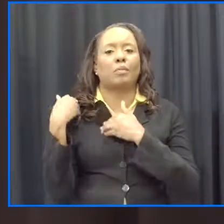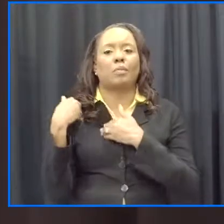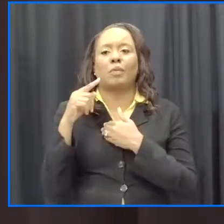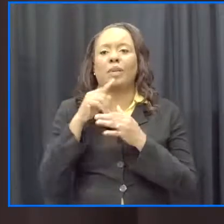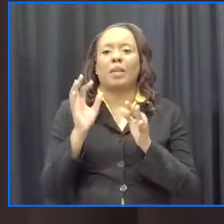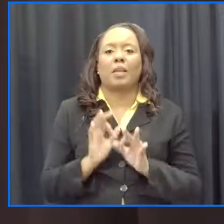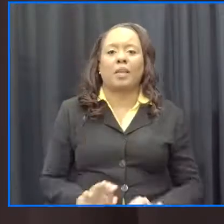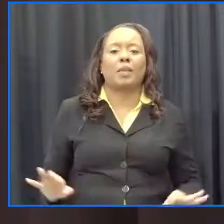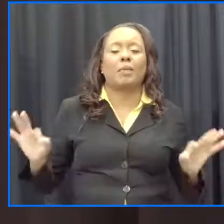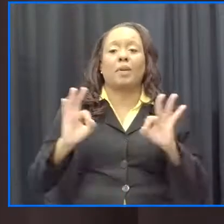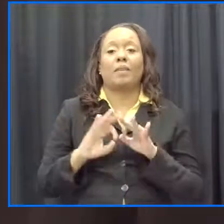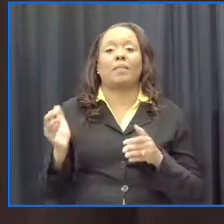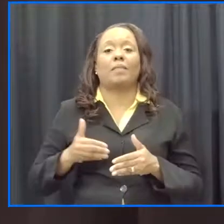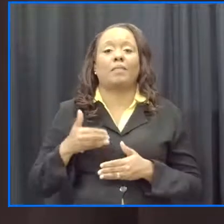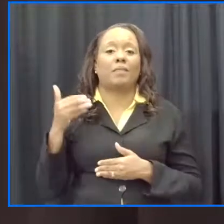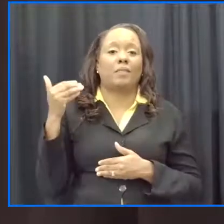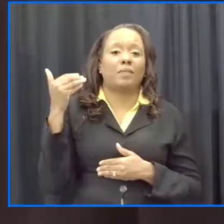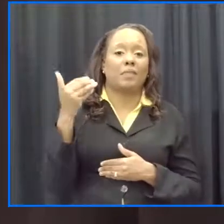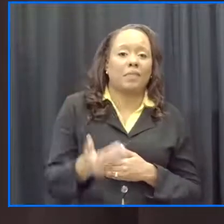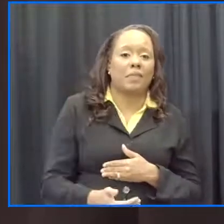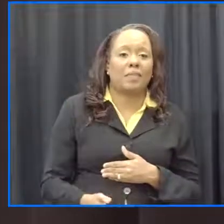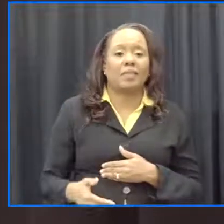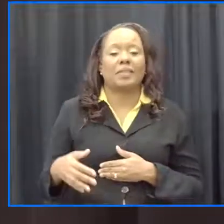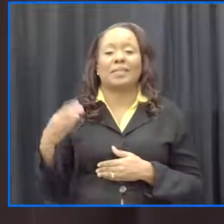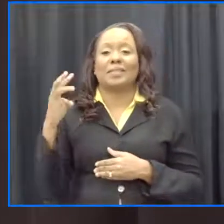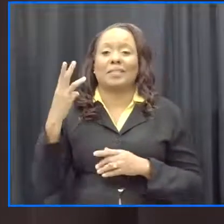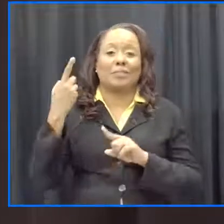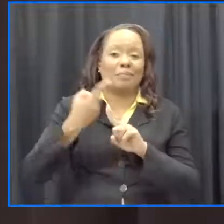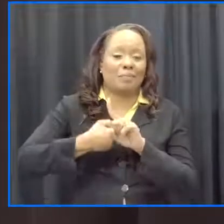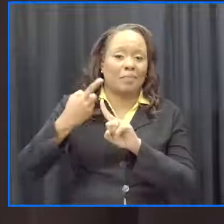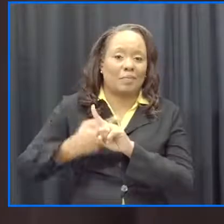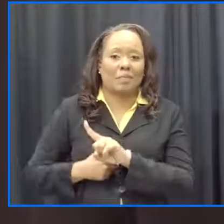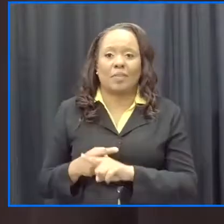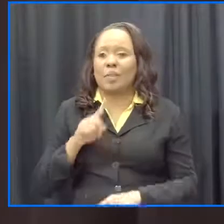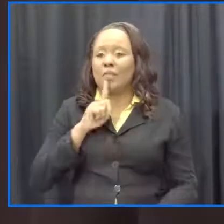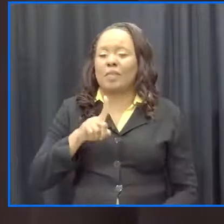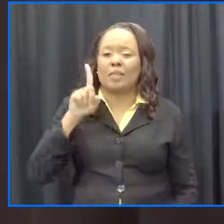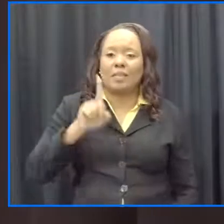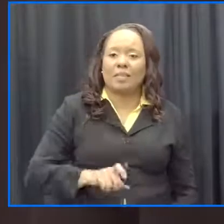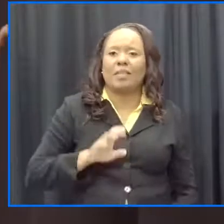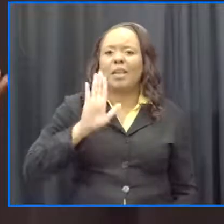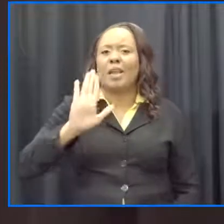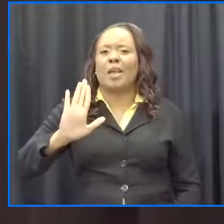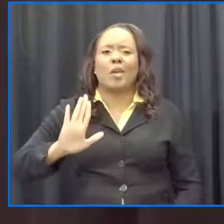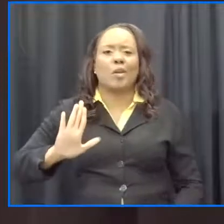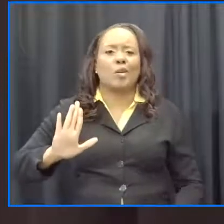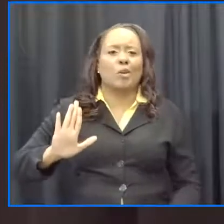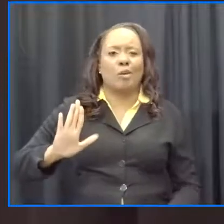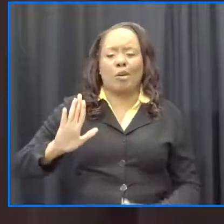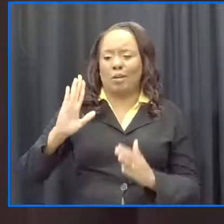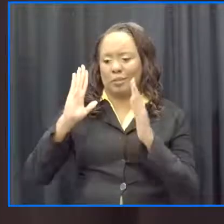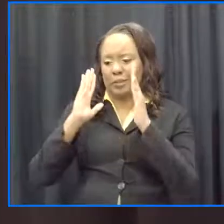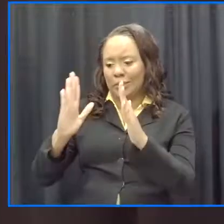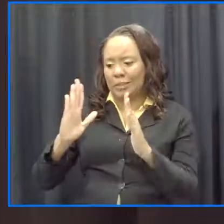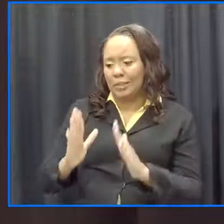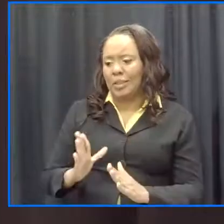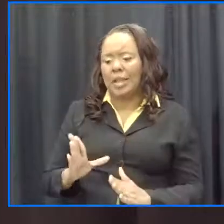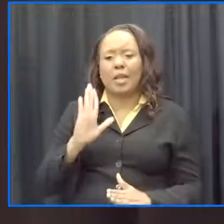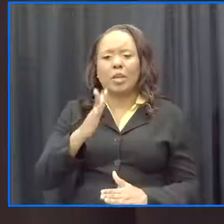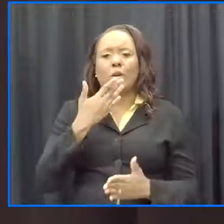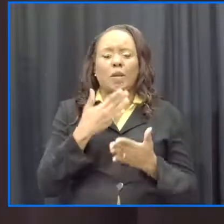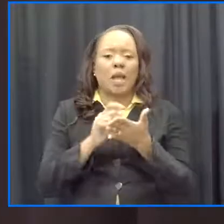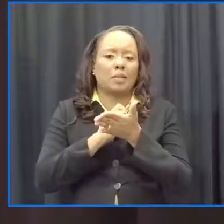15 months, because we're going to need your continued dedication and attention to ensure that we reach all